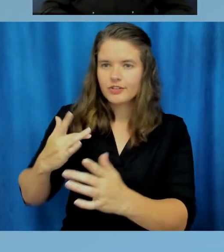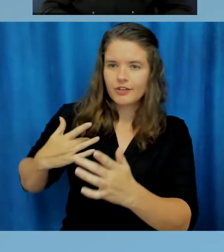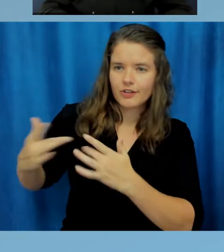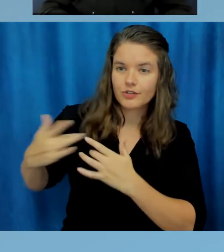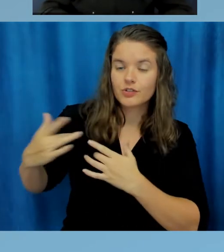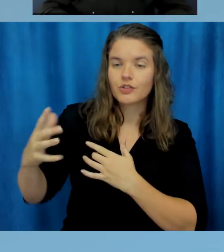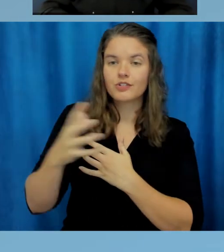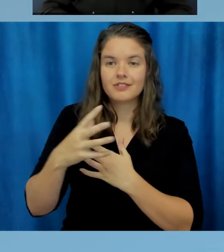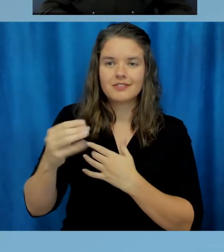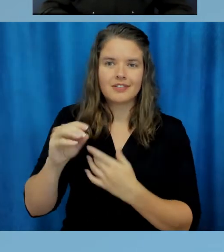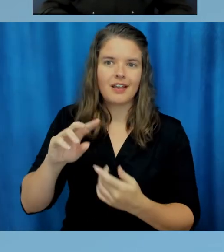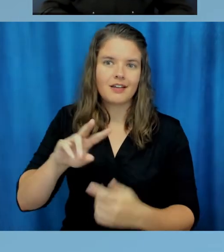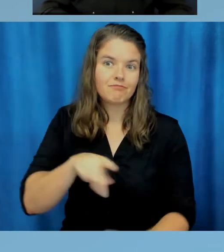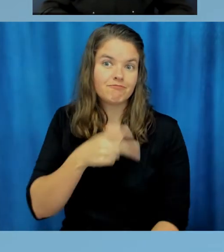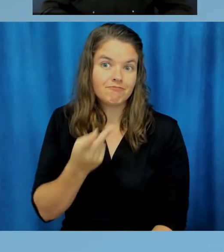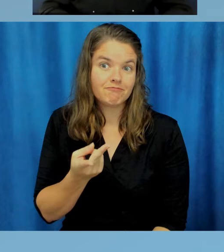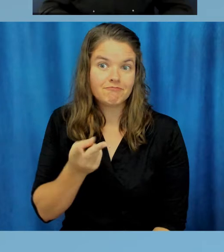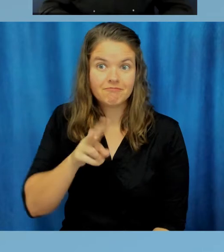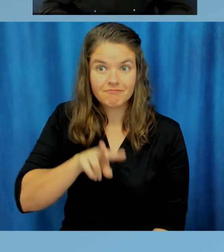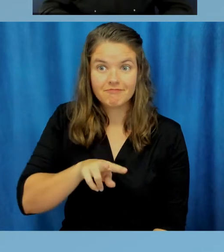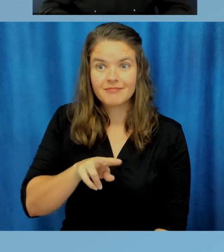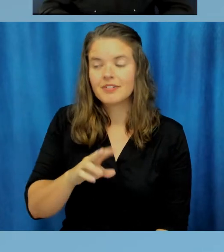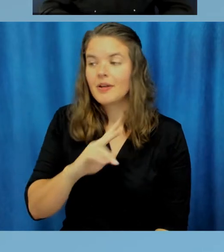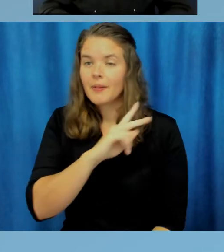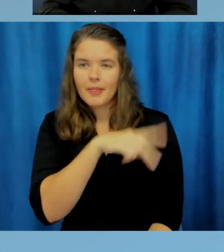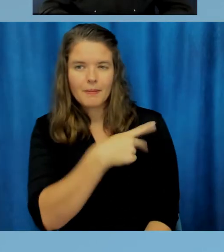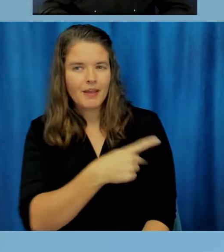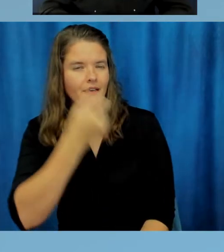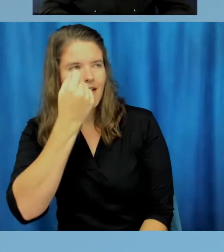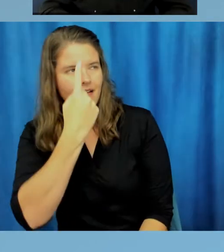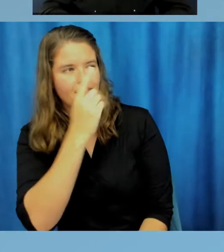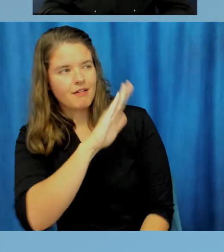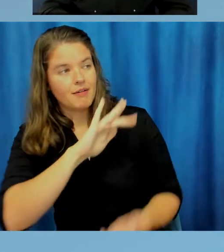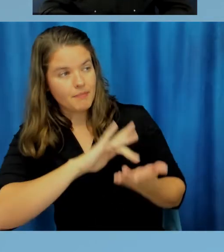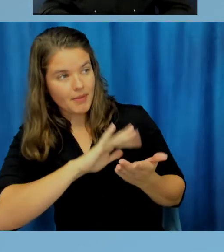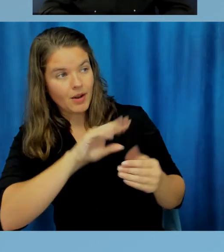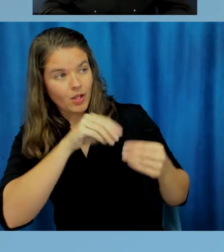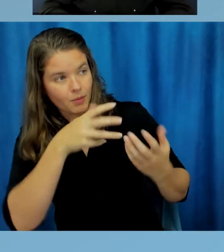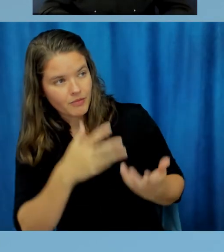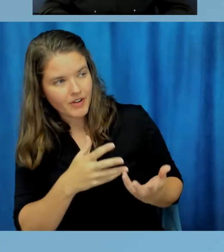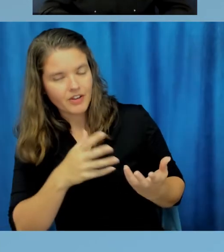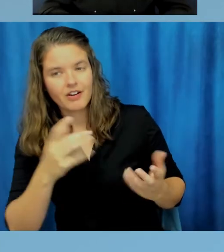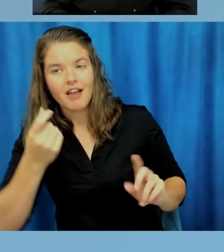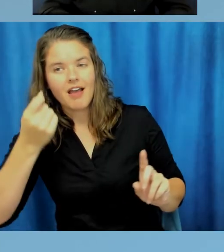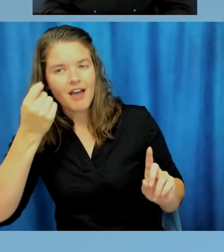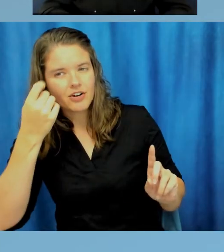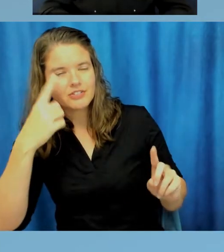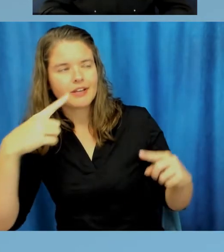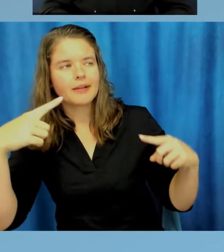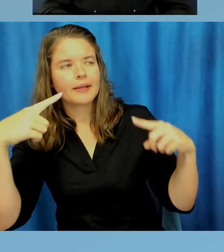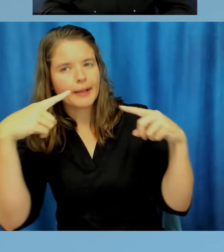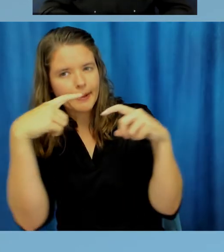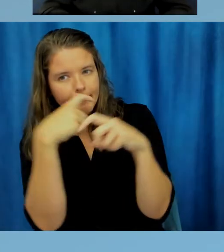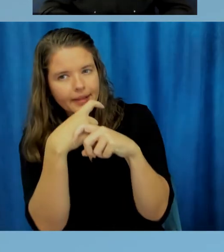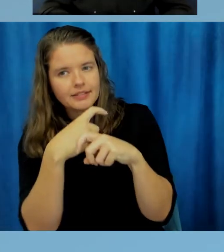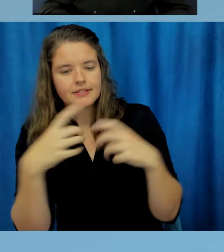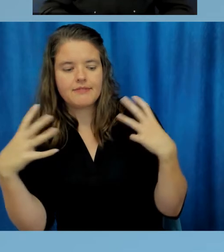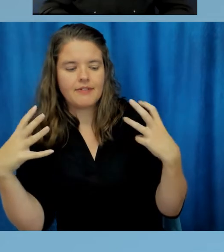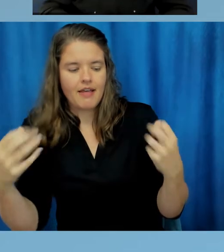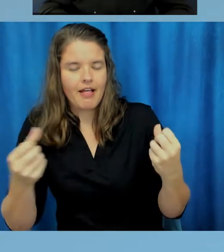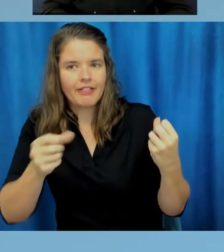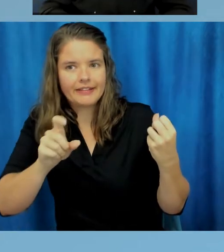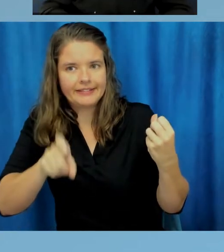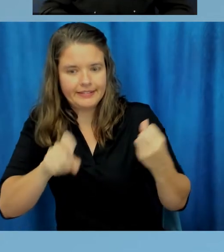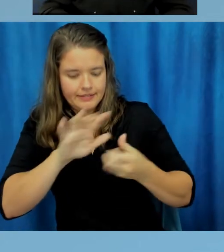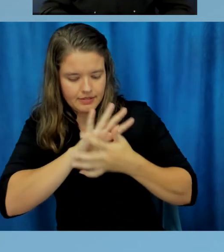and also vice versa. That the patient understands the medical provider and that they understand the complexities of their